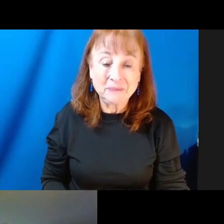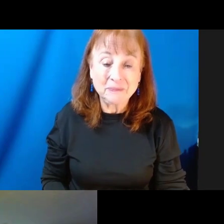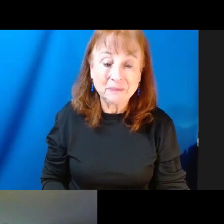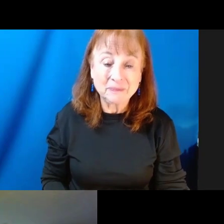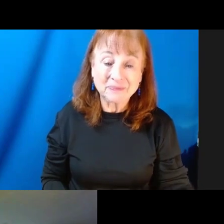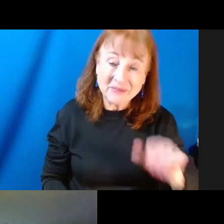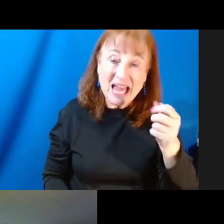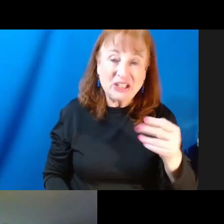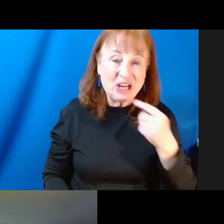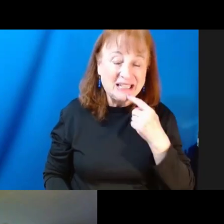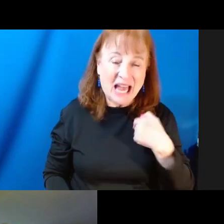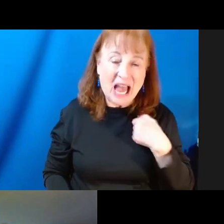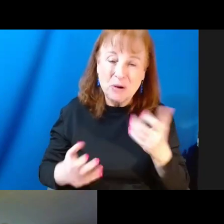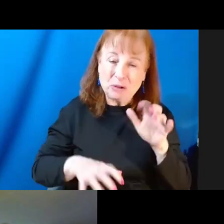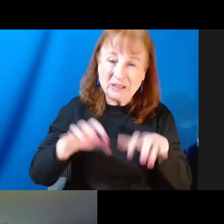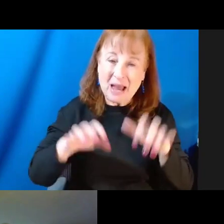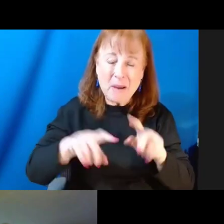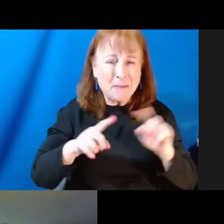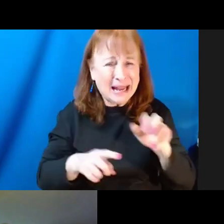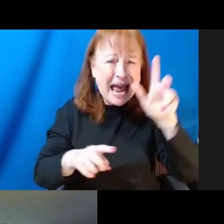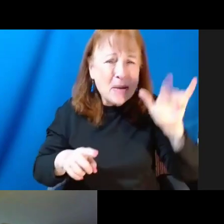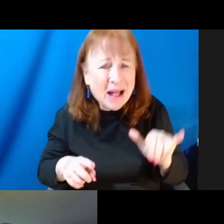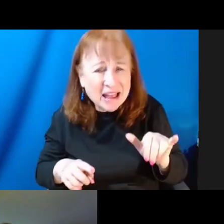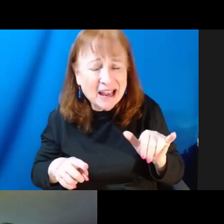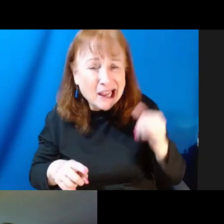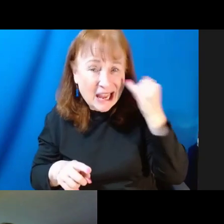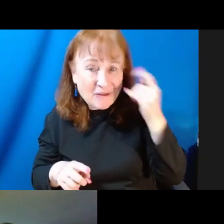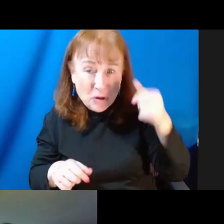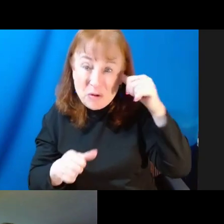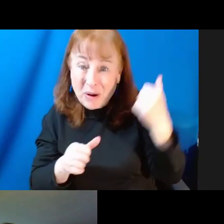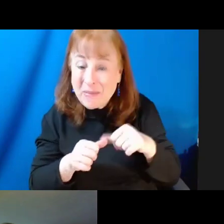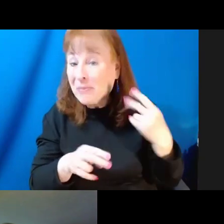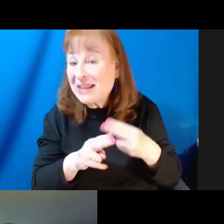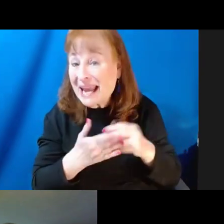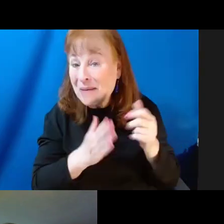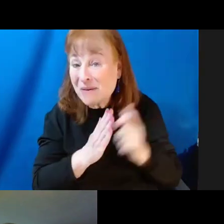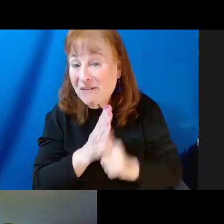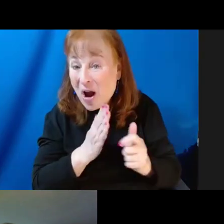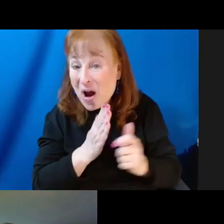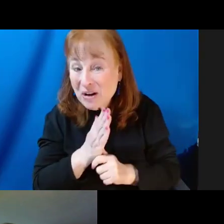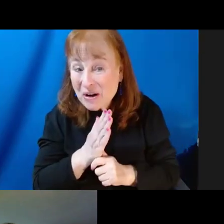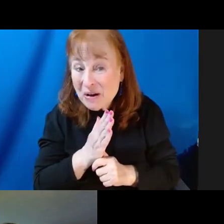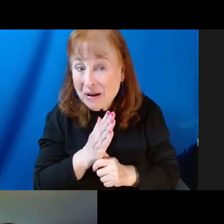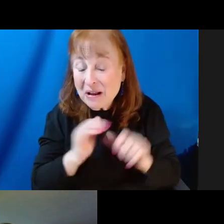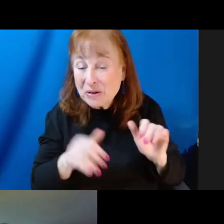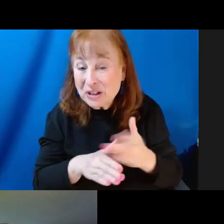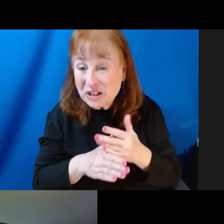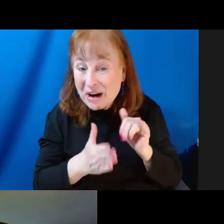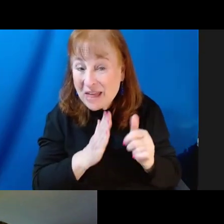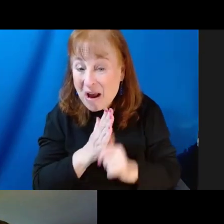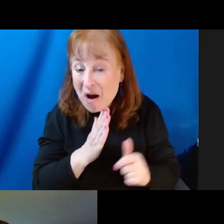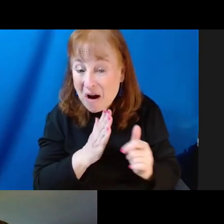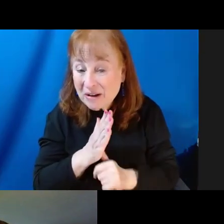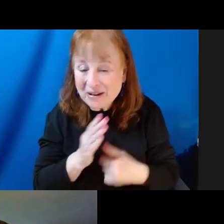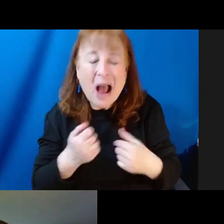This is Jen. I was just going to type, but Emily, if you remember the name of that article or could share it,